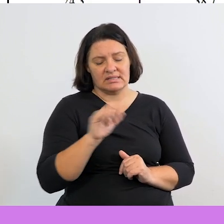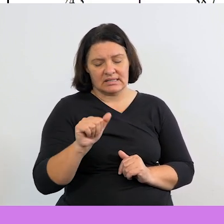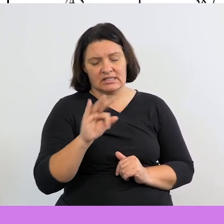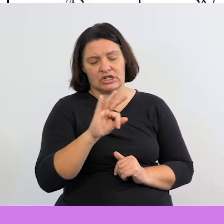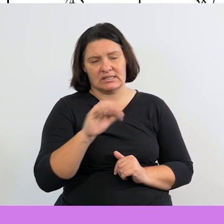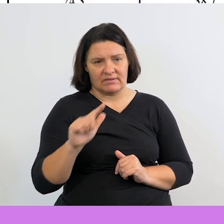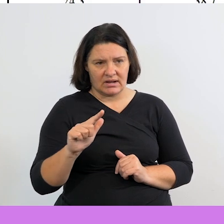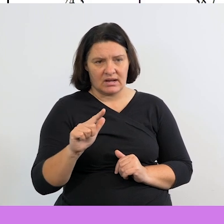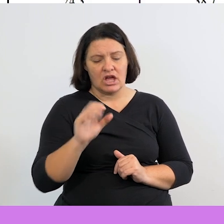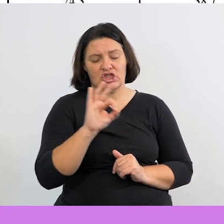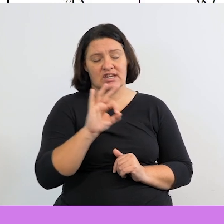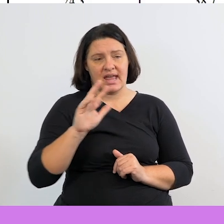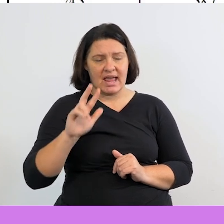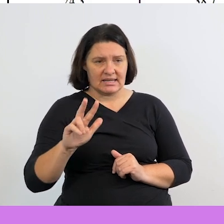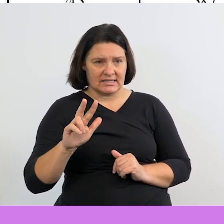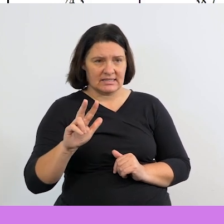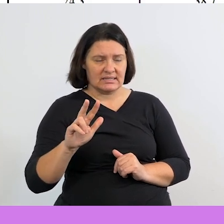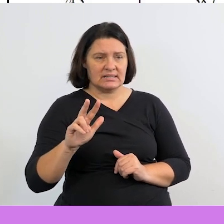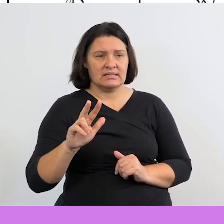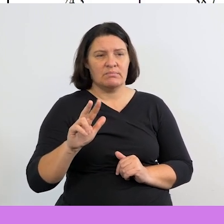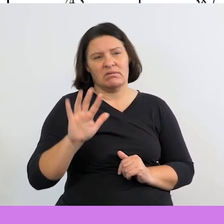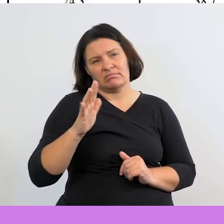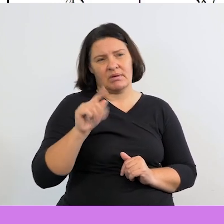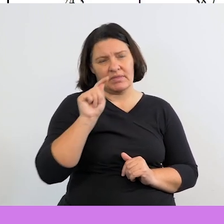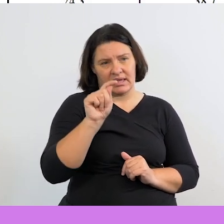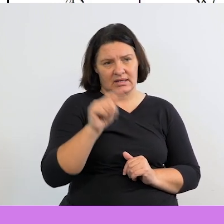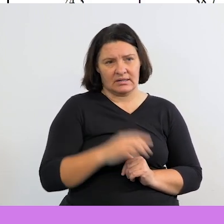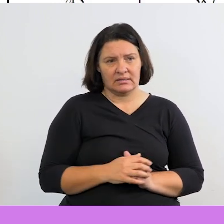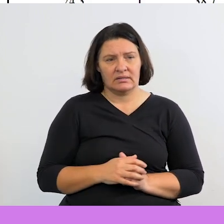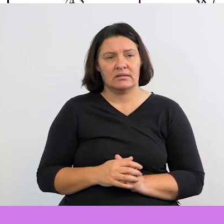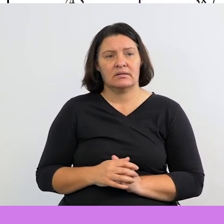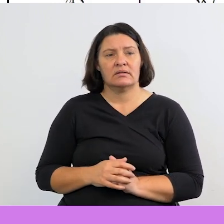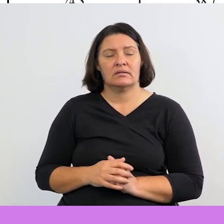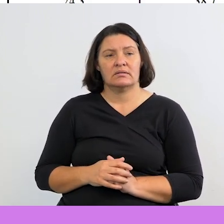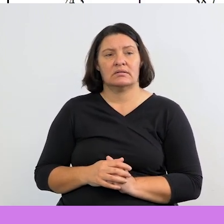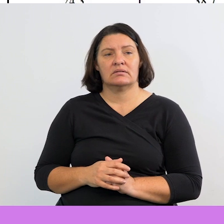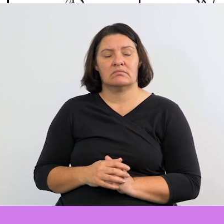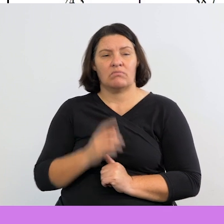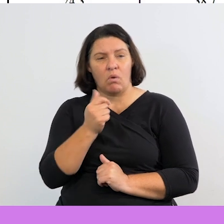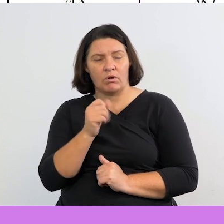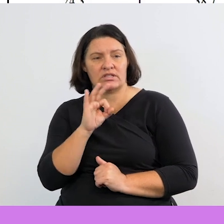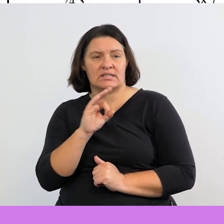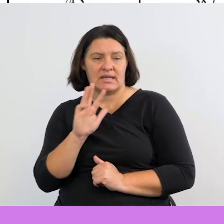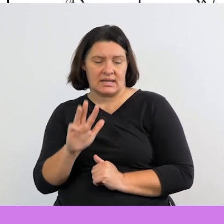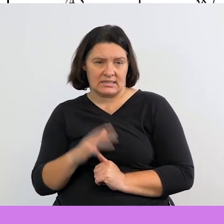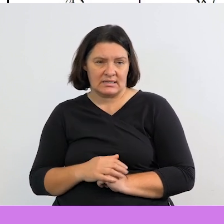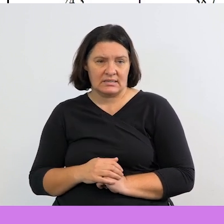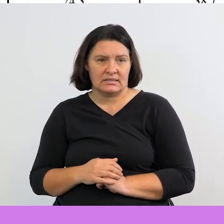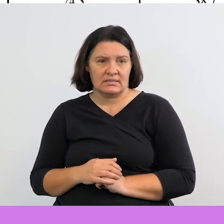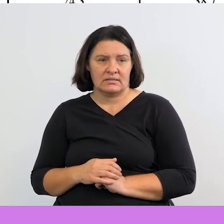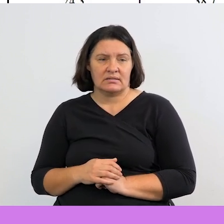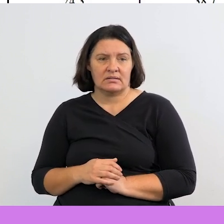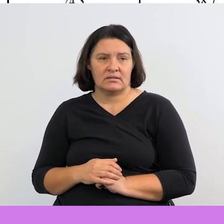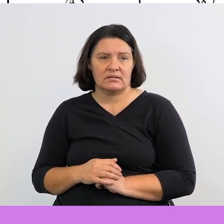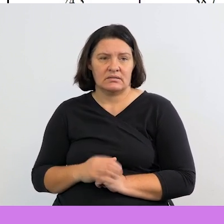35, 36, 37. I'm on 38 now, and it will be more or less just above there, right? Almost at 39. All